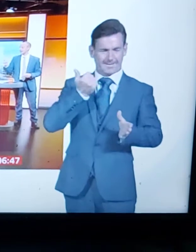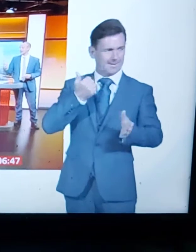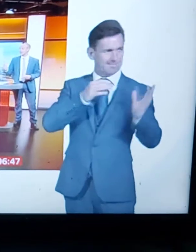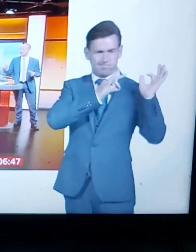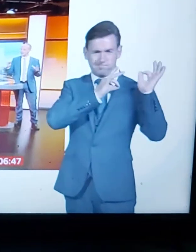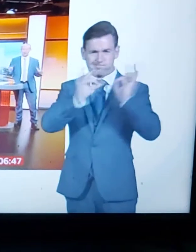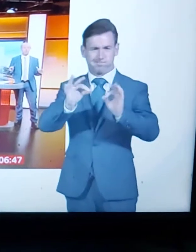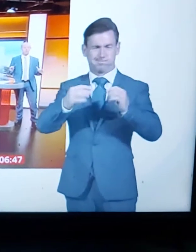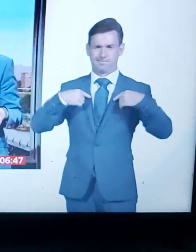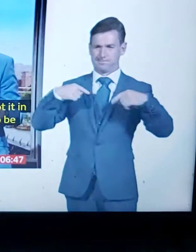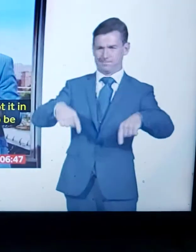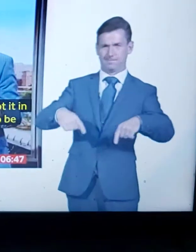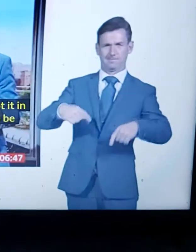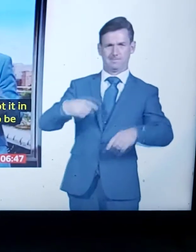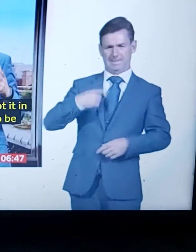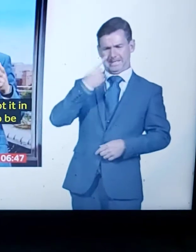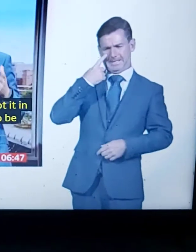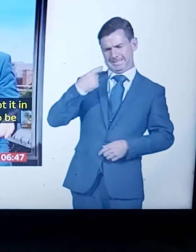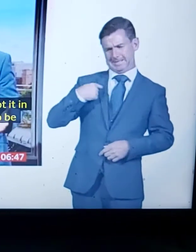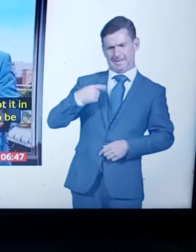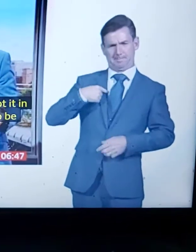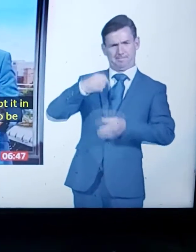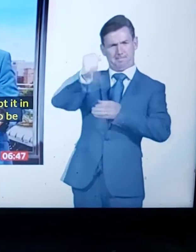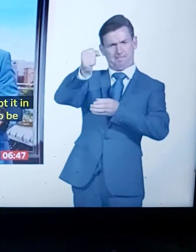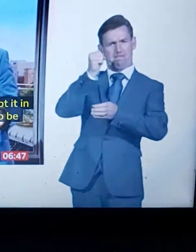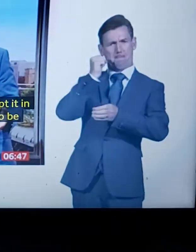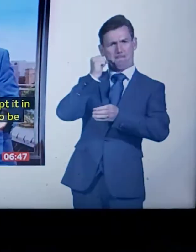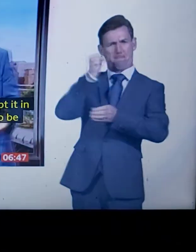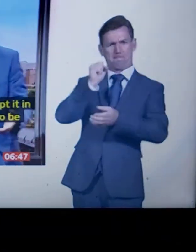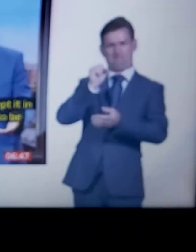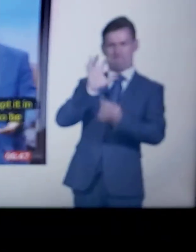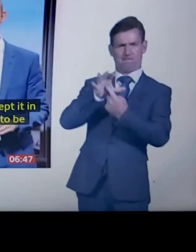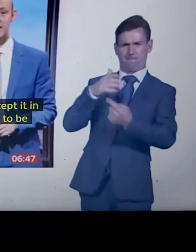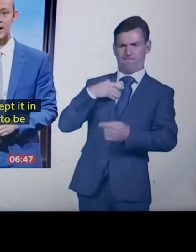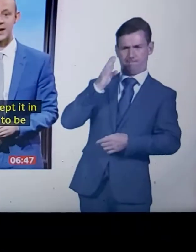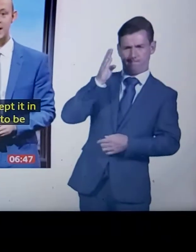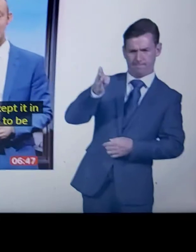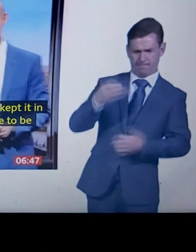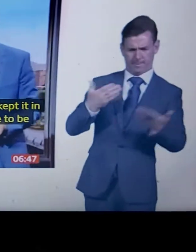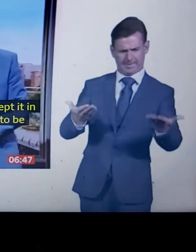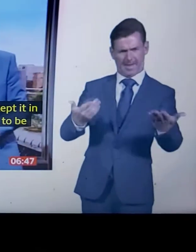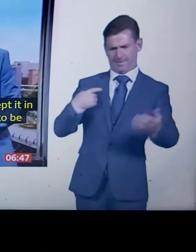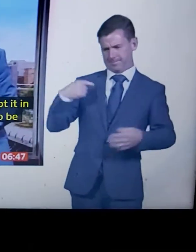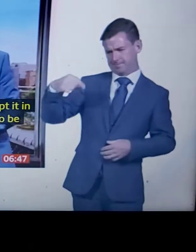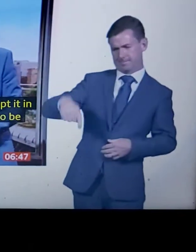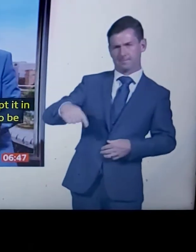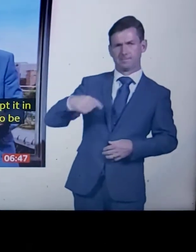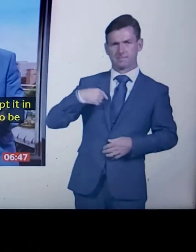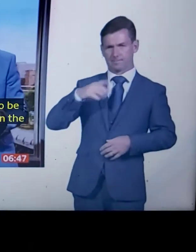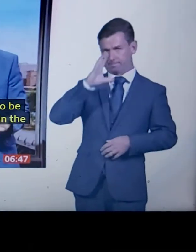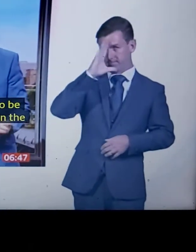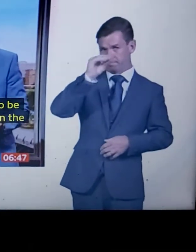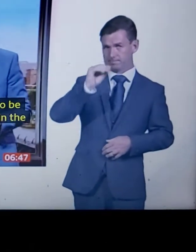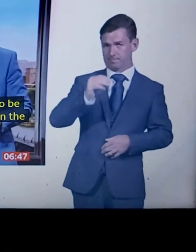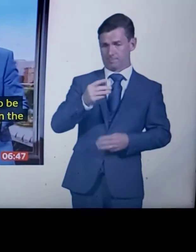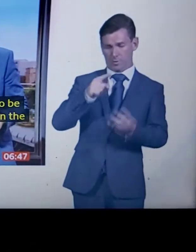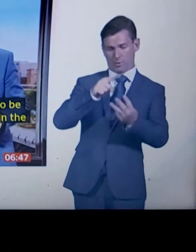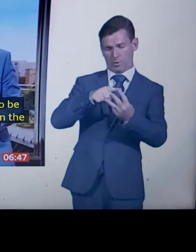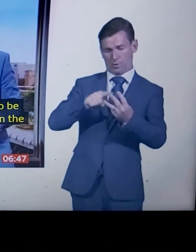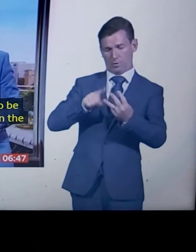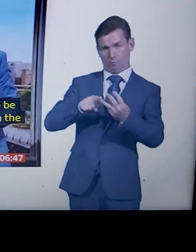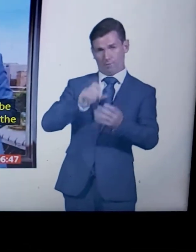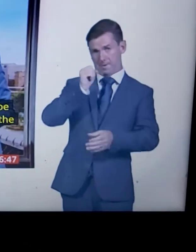yesterday in the rain, in the warm today, talking about developments of pubs. Again, at least three pubs that we know of in Somerset,